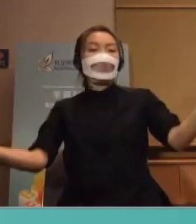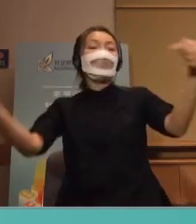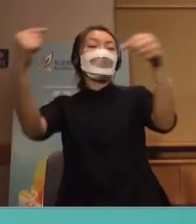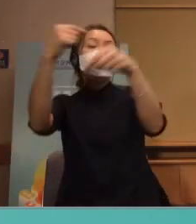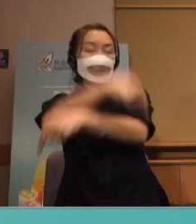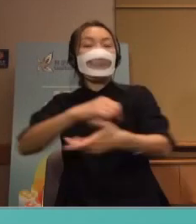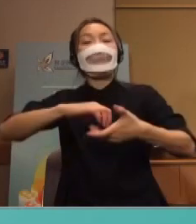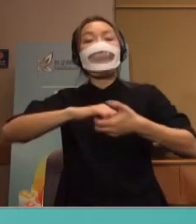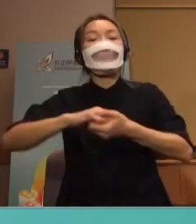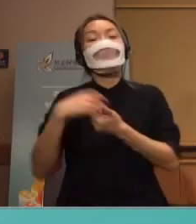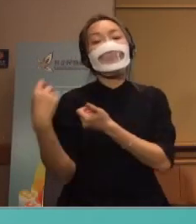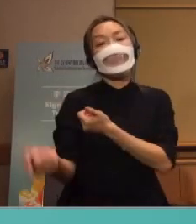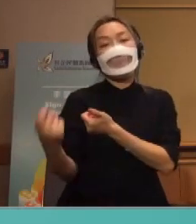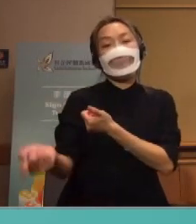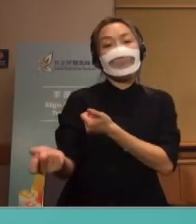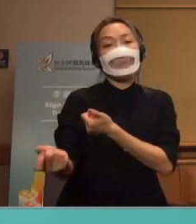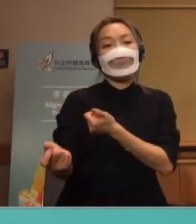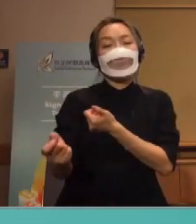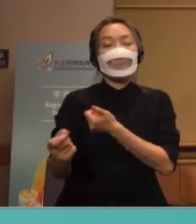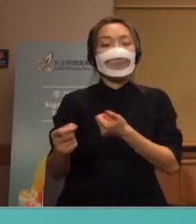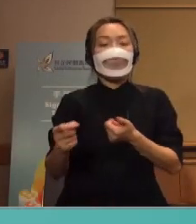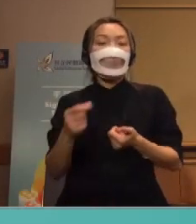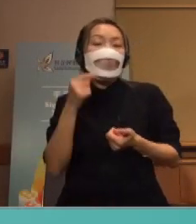also on a digital level, especially in crypto.